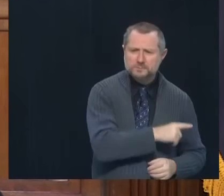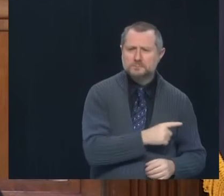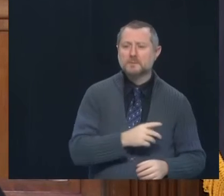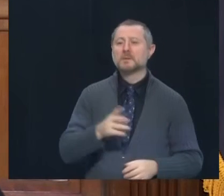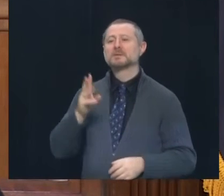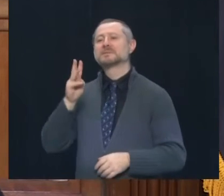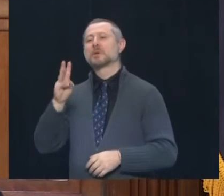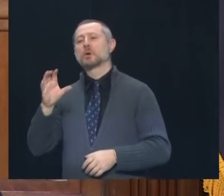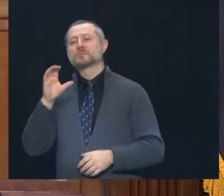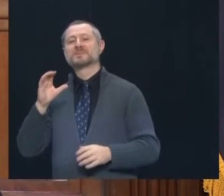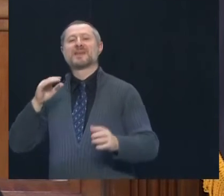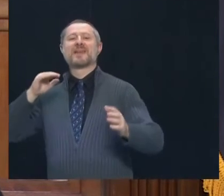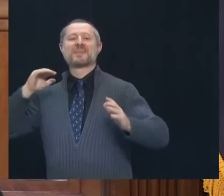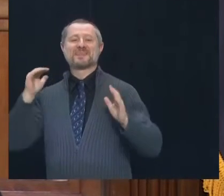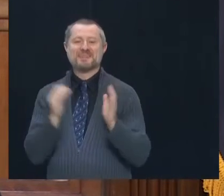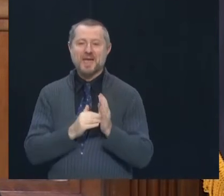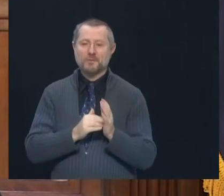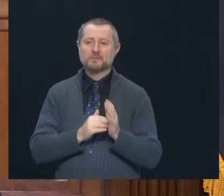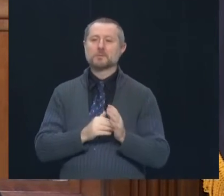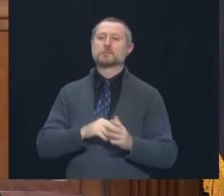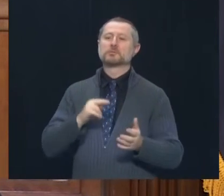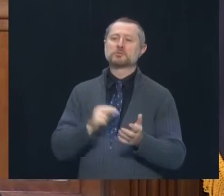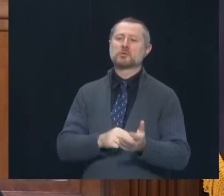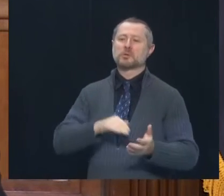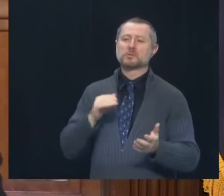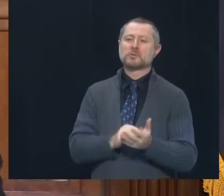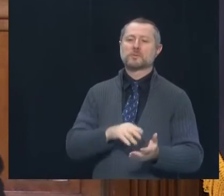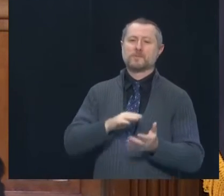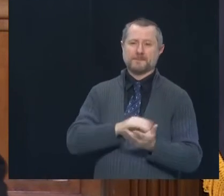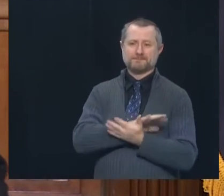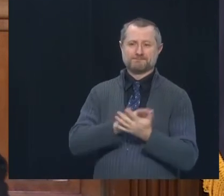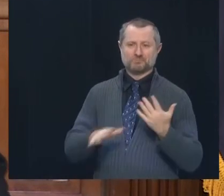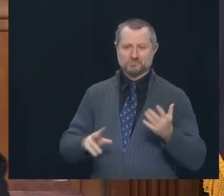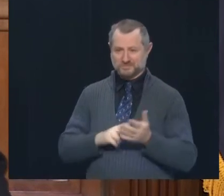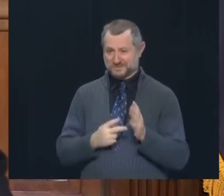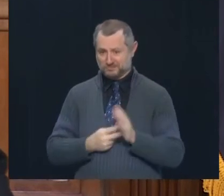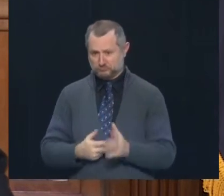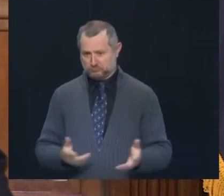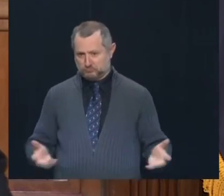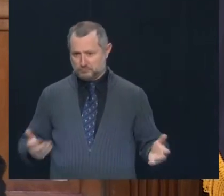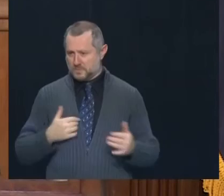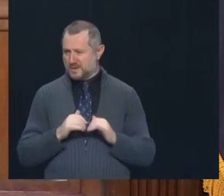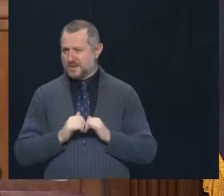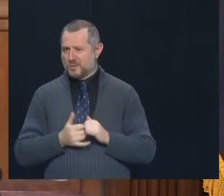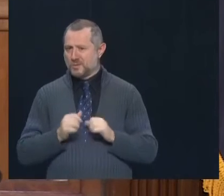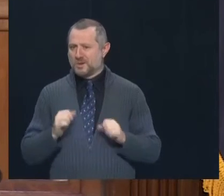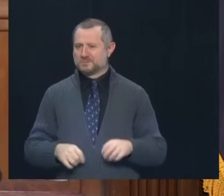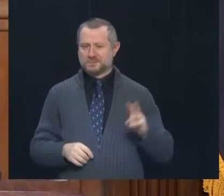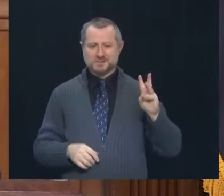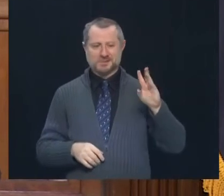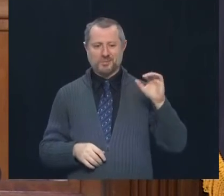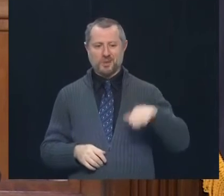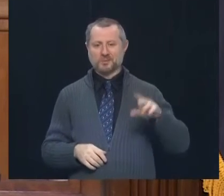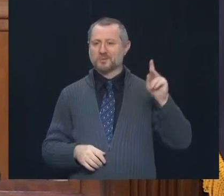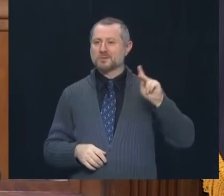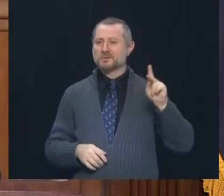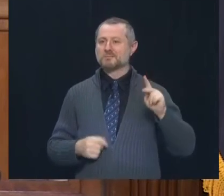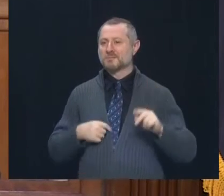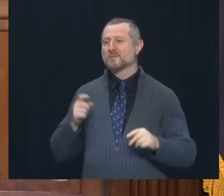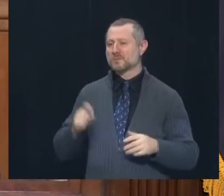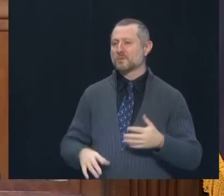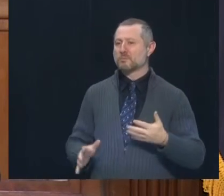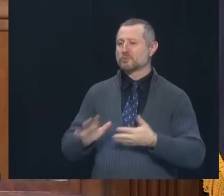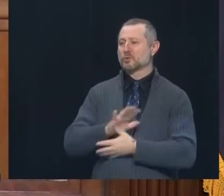600,000 healthcare workers. So when do you get to 600,000 healthcare workers? You have to prioritize